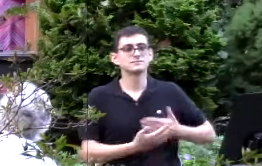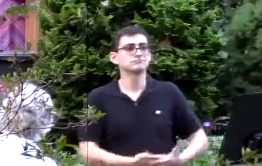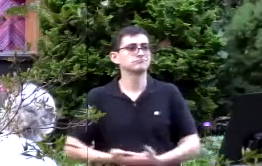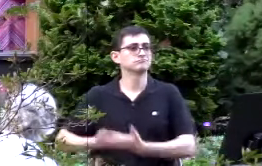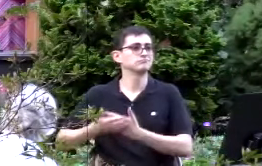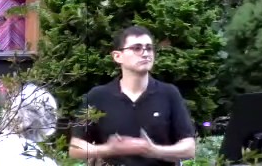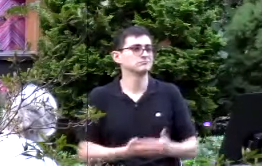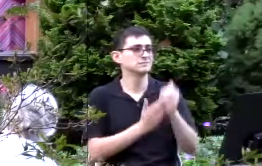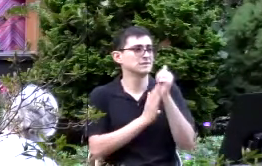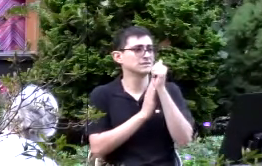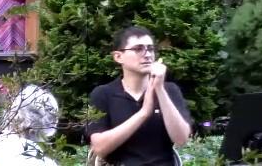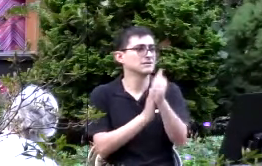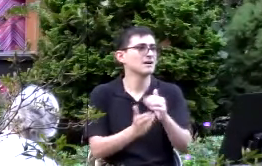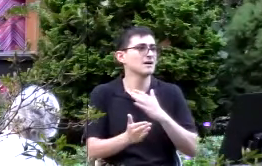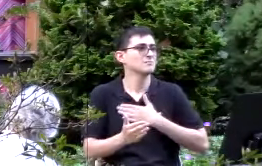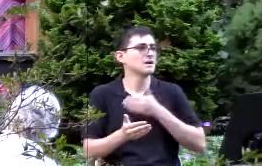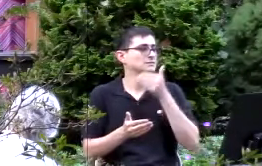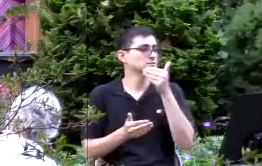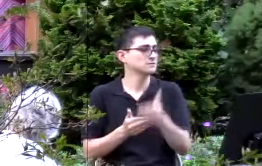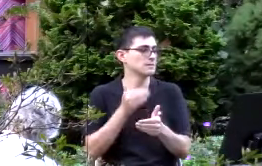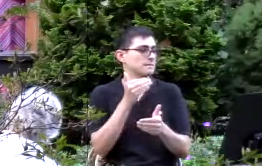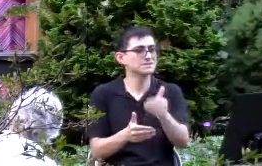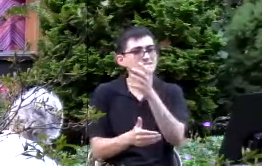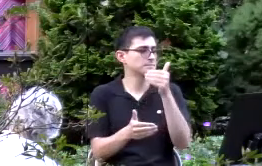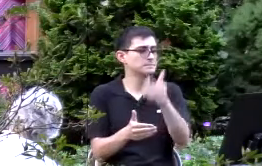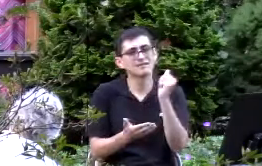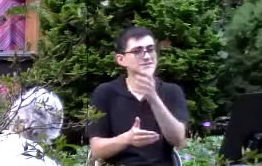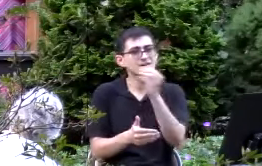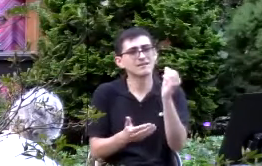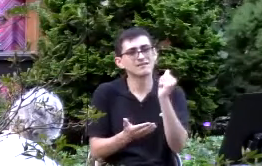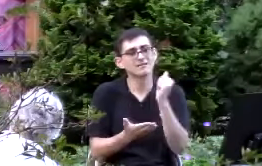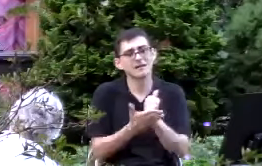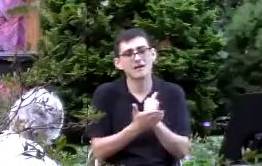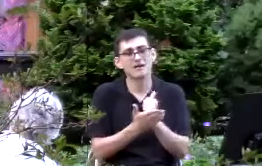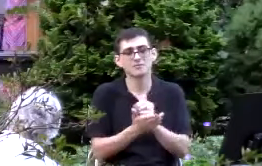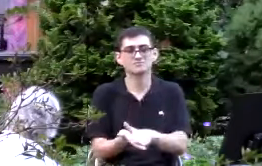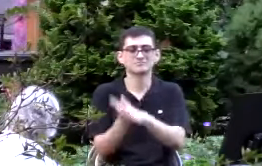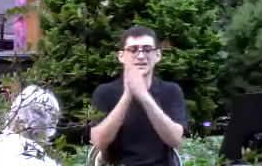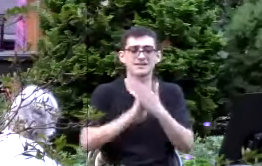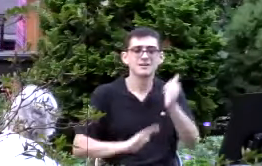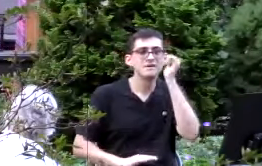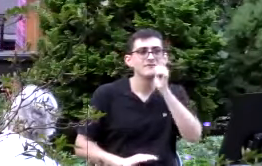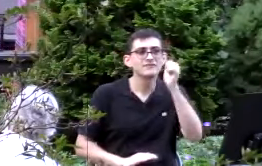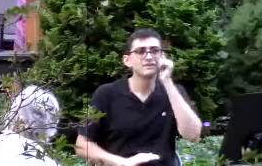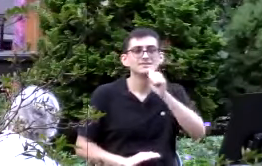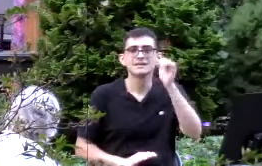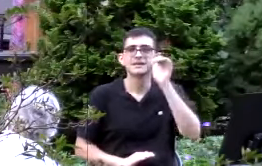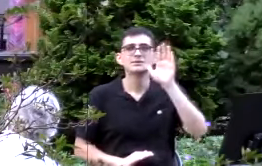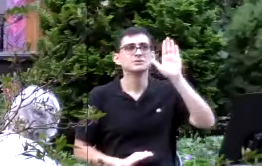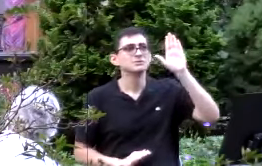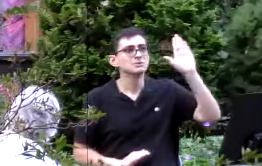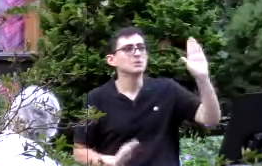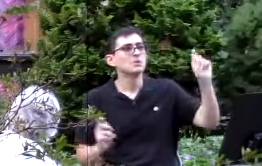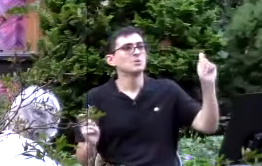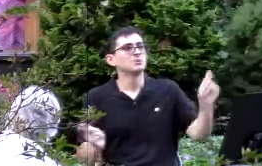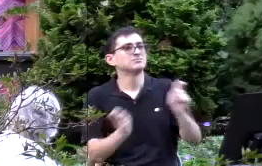my steps and help me make each day a song of praise